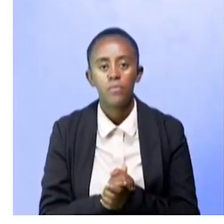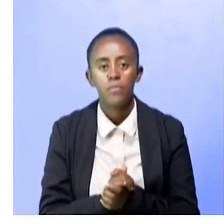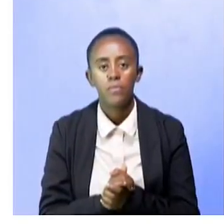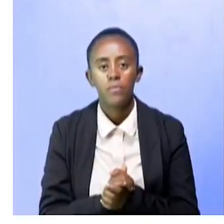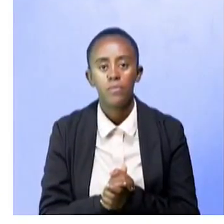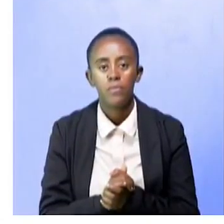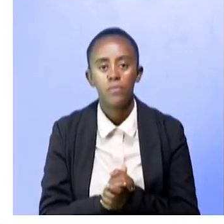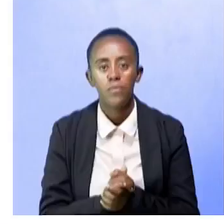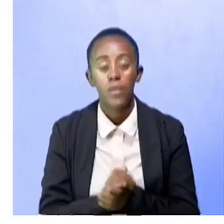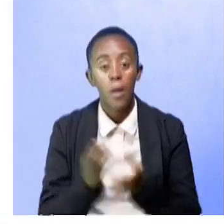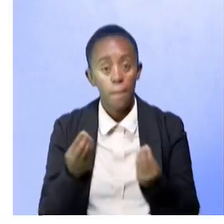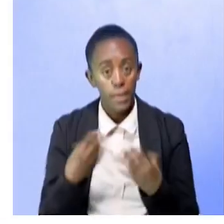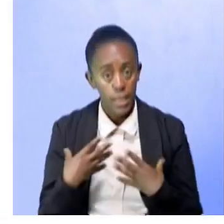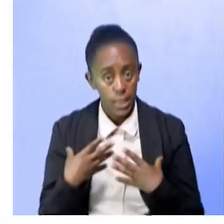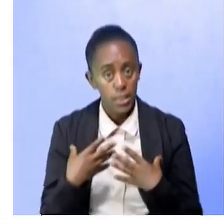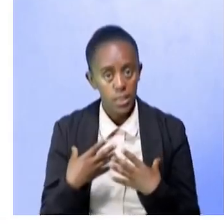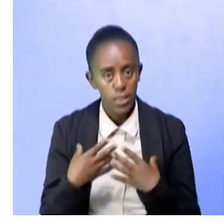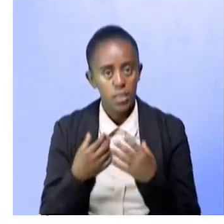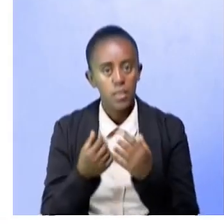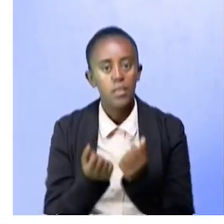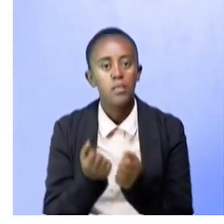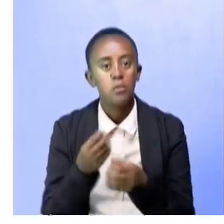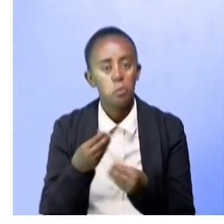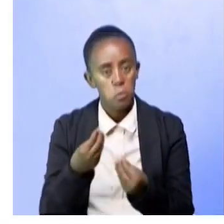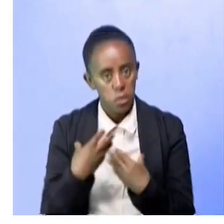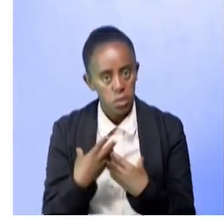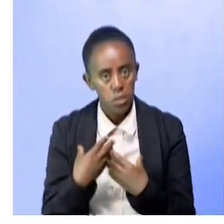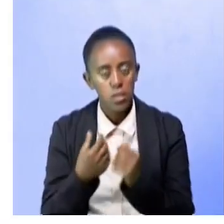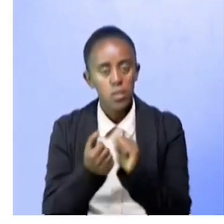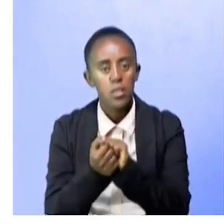a revolutionary